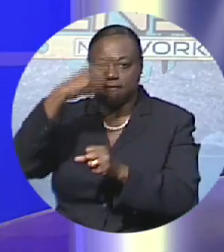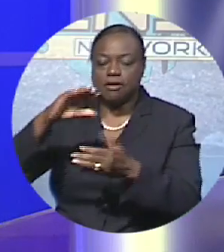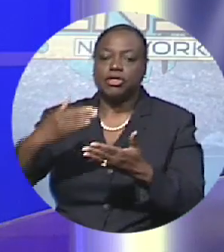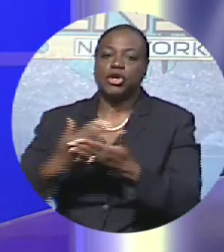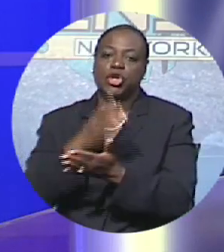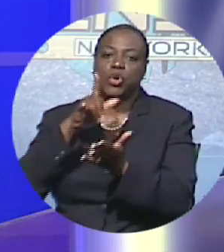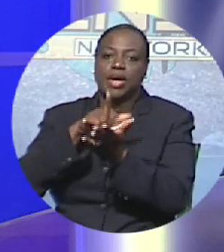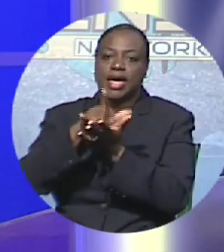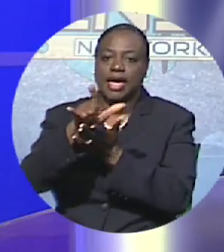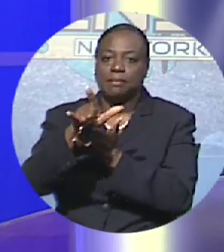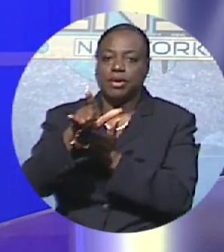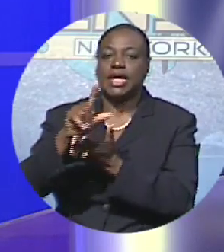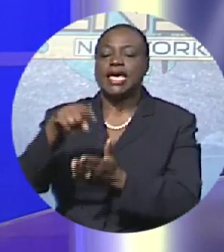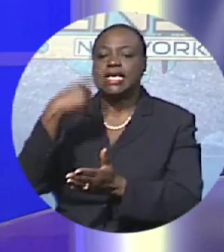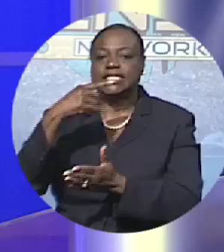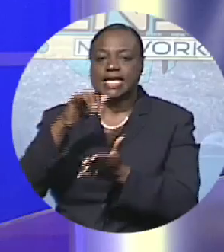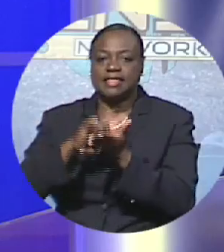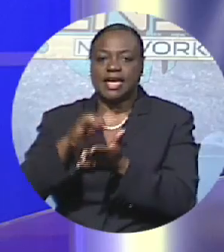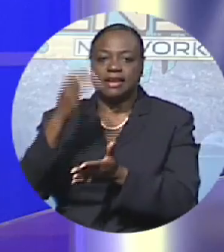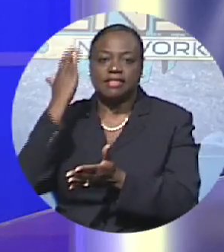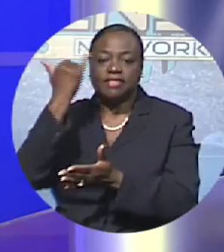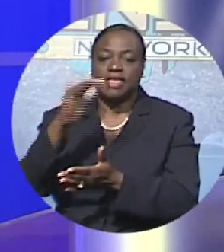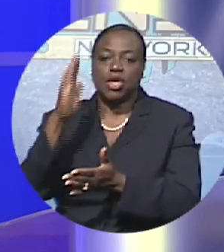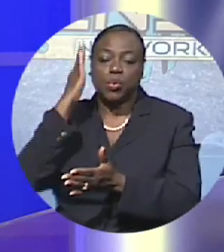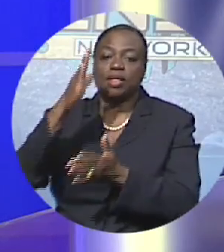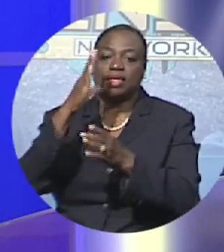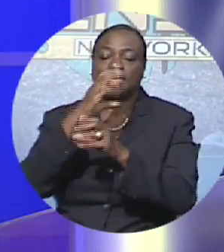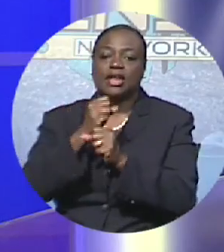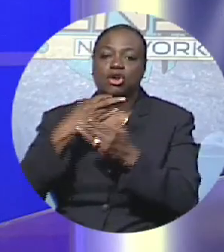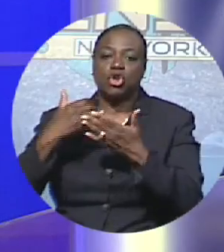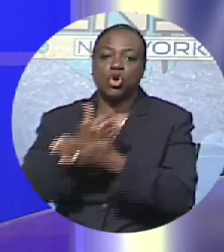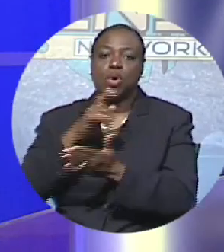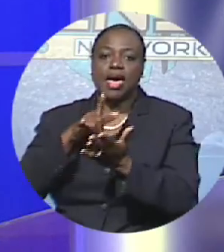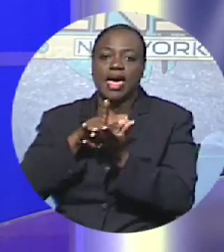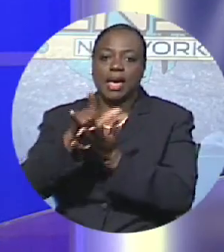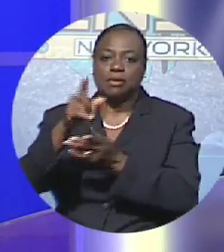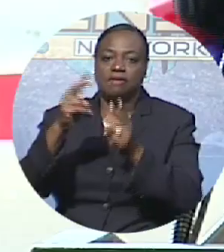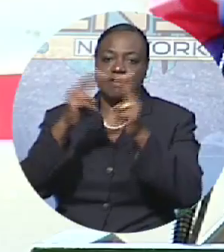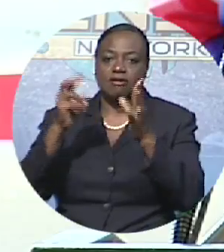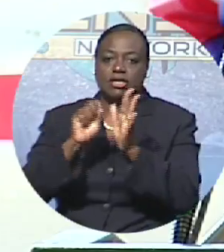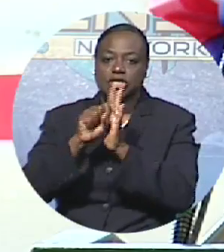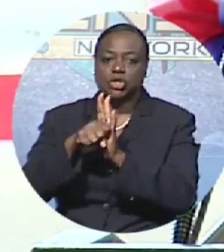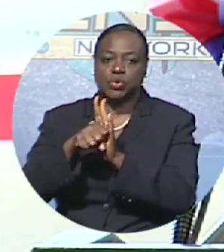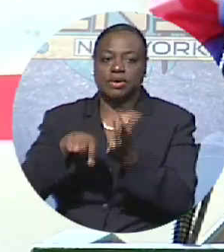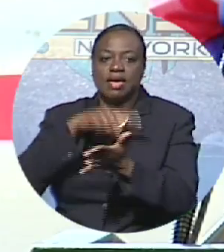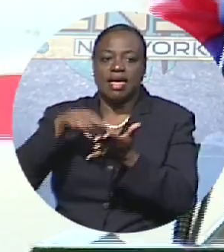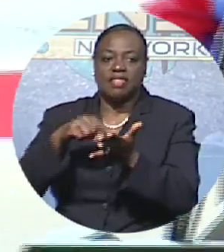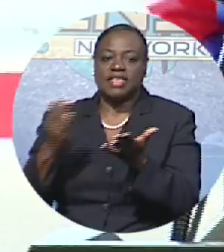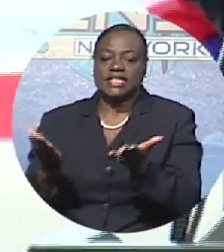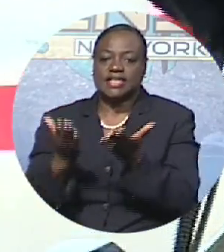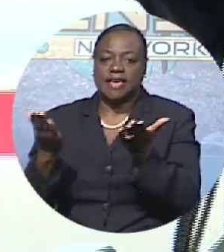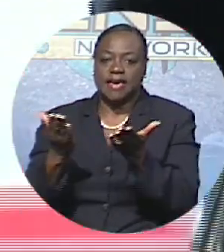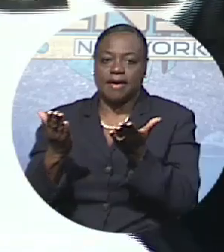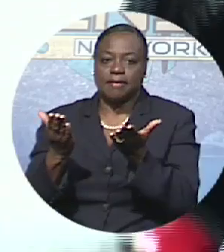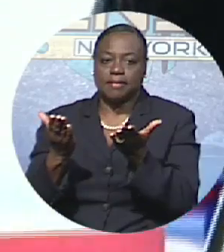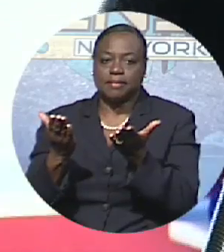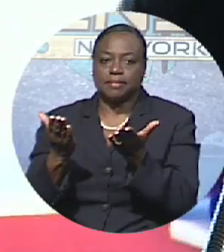Inagua residents that they will receive a new airport very soon. This here